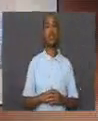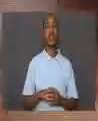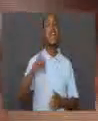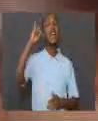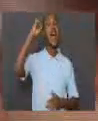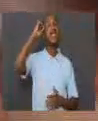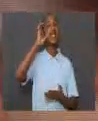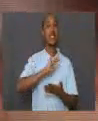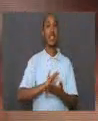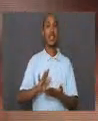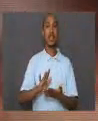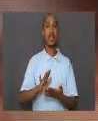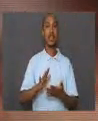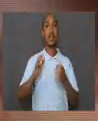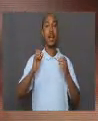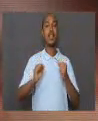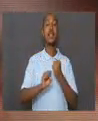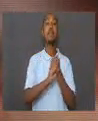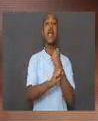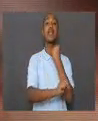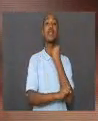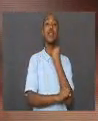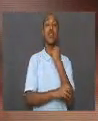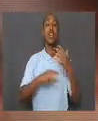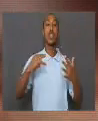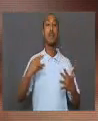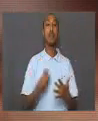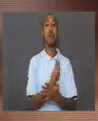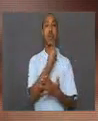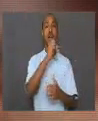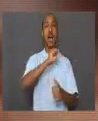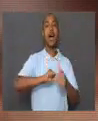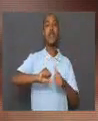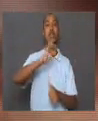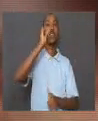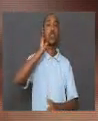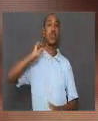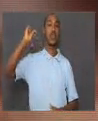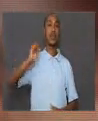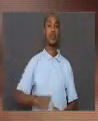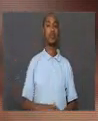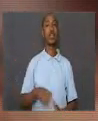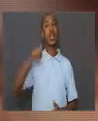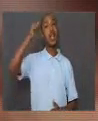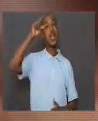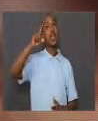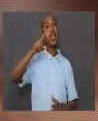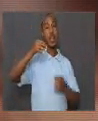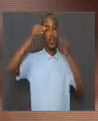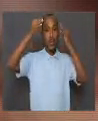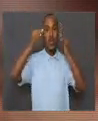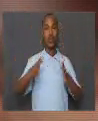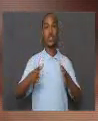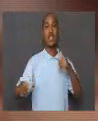Dalton's studies became the basis for the modern atomic theory. He introduced